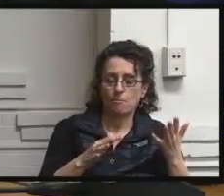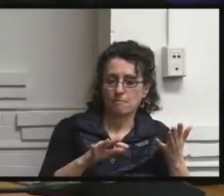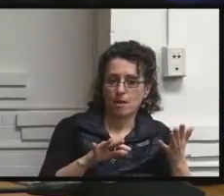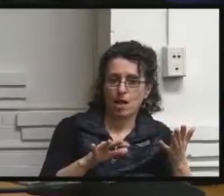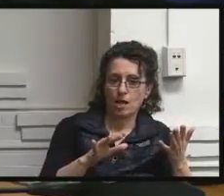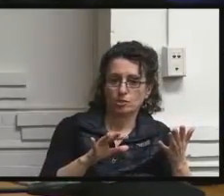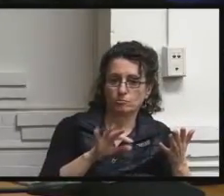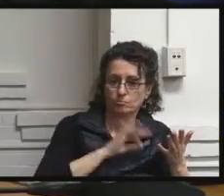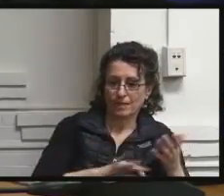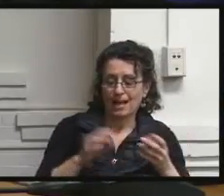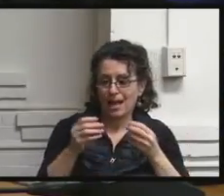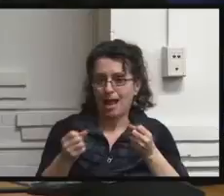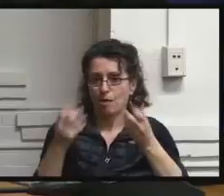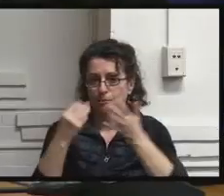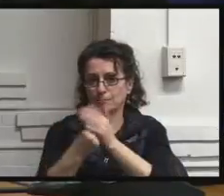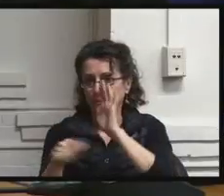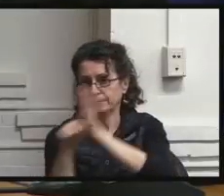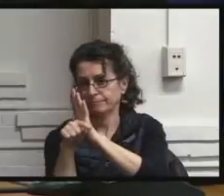shows